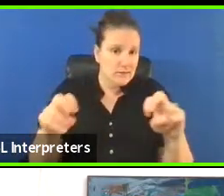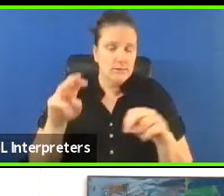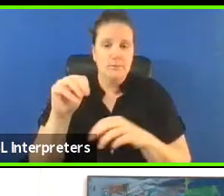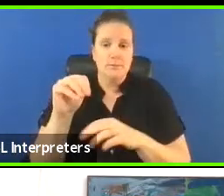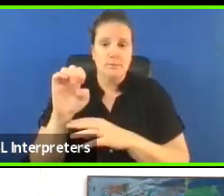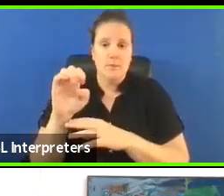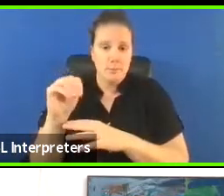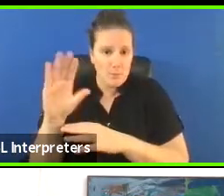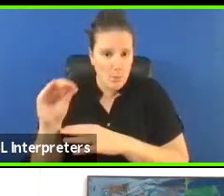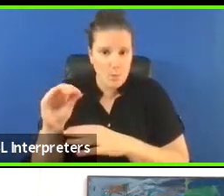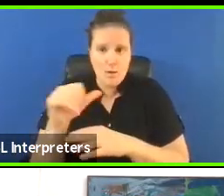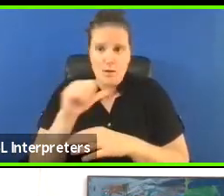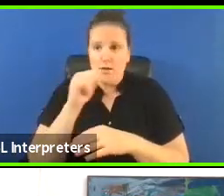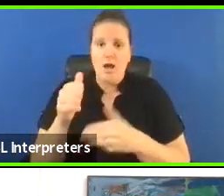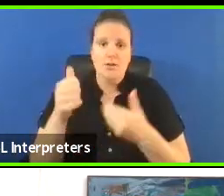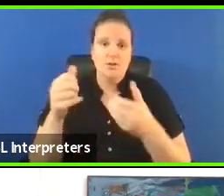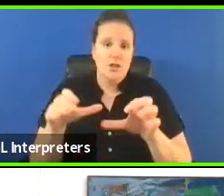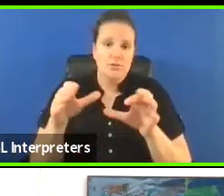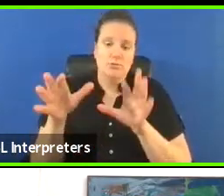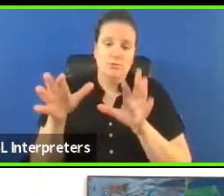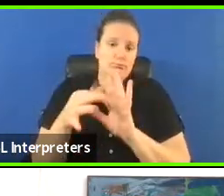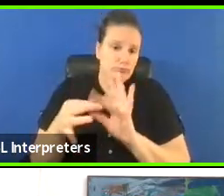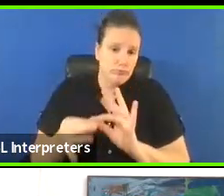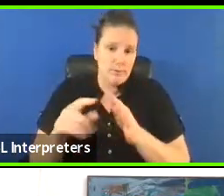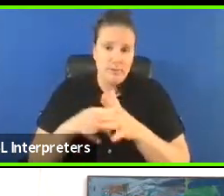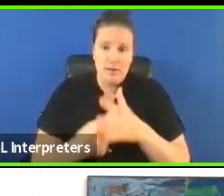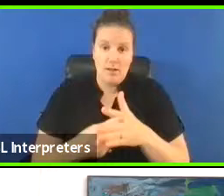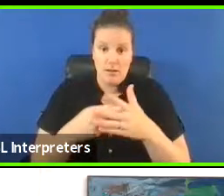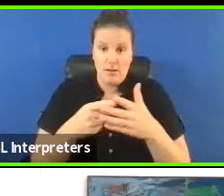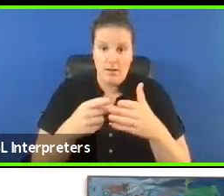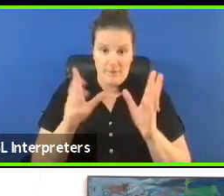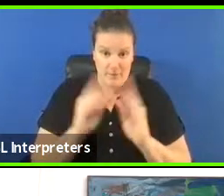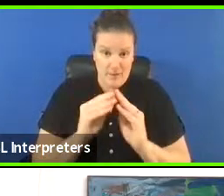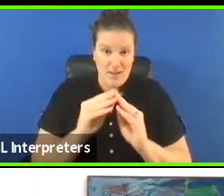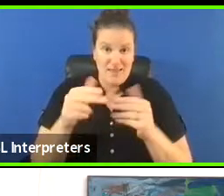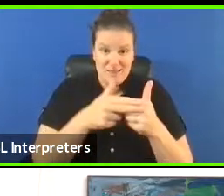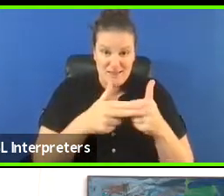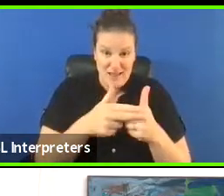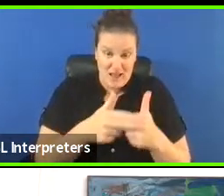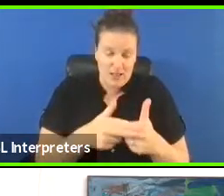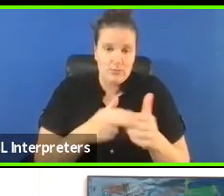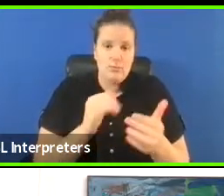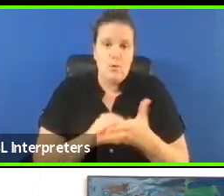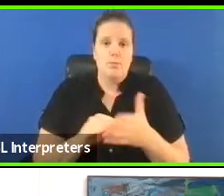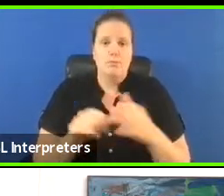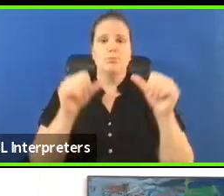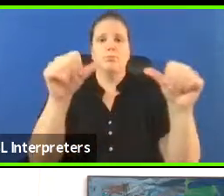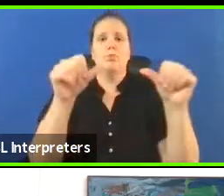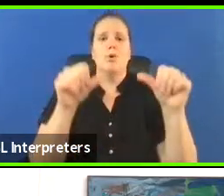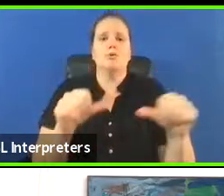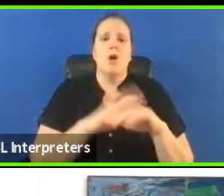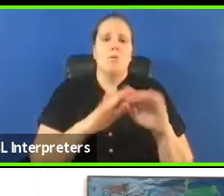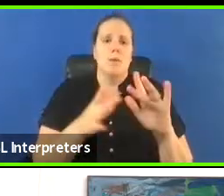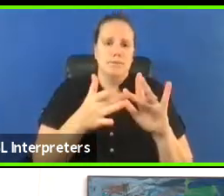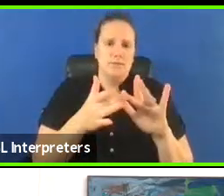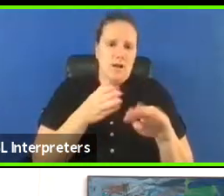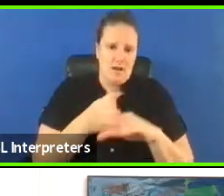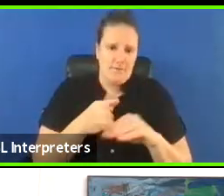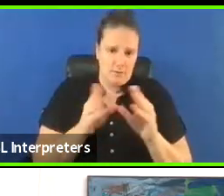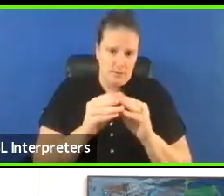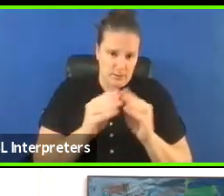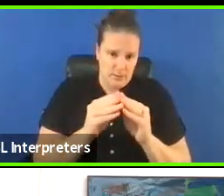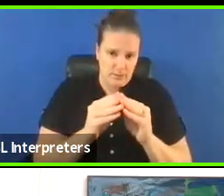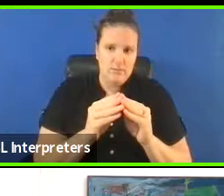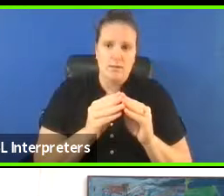did not get a chance to mention at the beginning of the meeting, this slide deck that you're looking at will also be posted to the website right after the meeting. We always